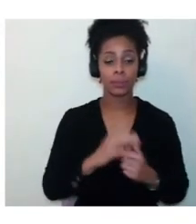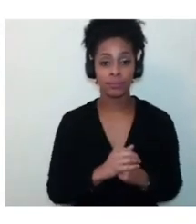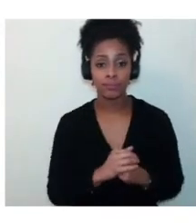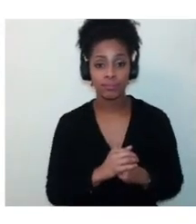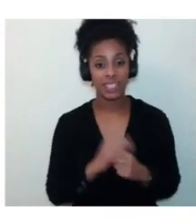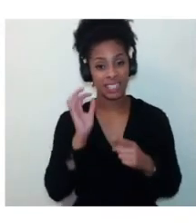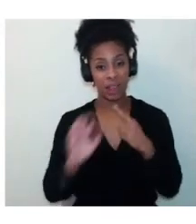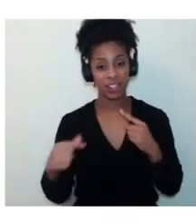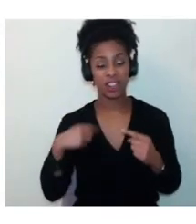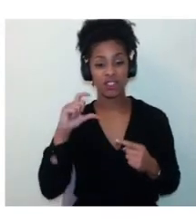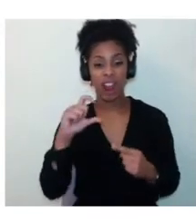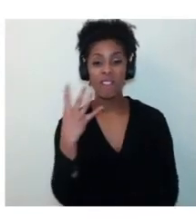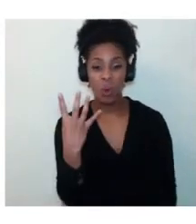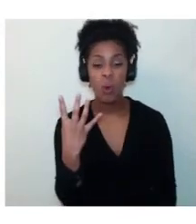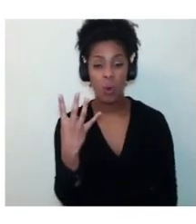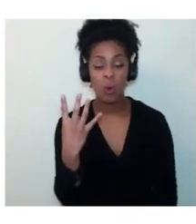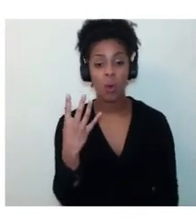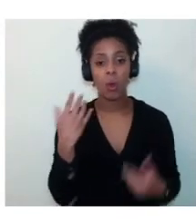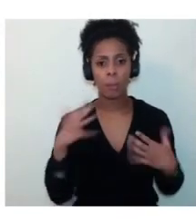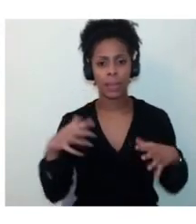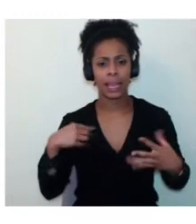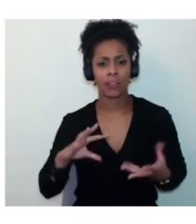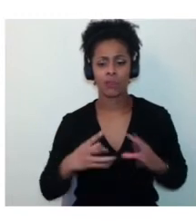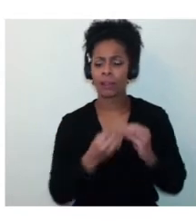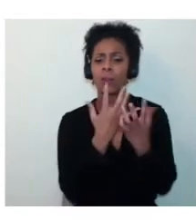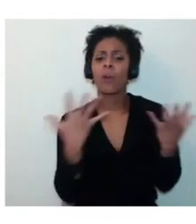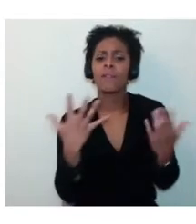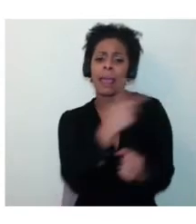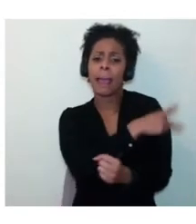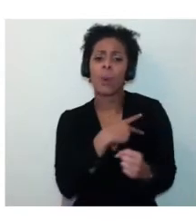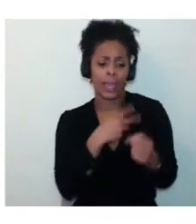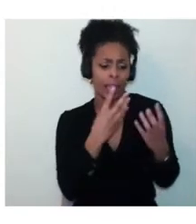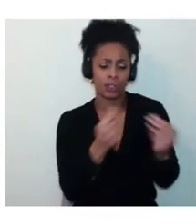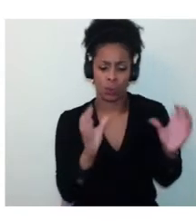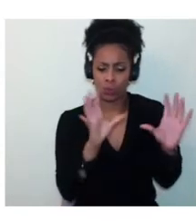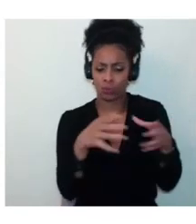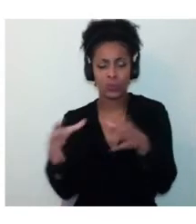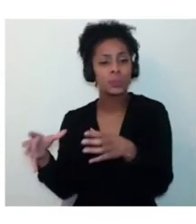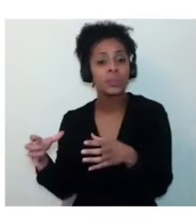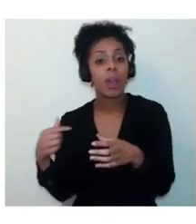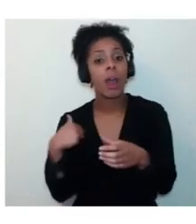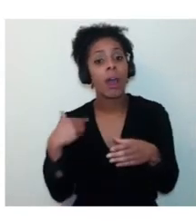of employee resource groups, and our staff networks are really successful and doing great work, and we're kind of there